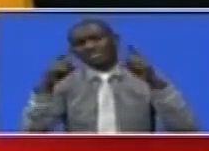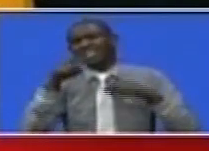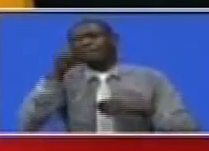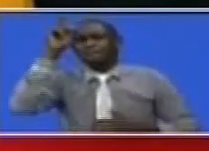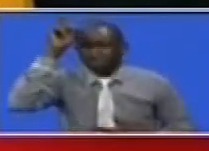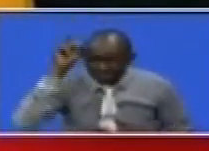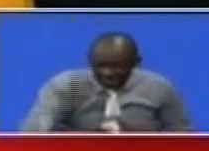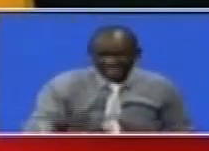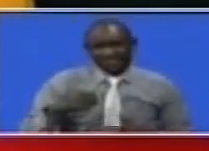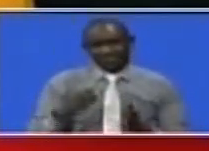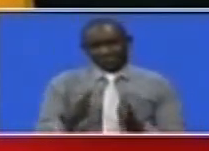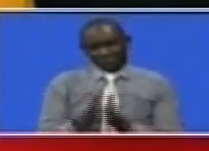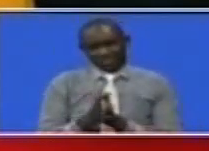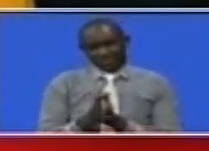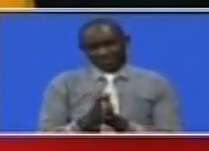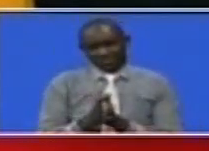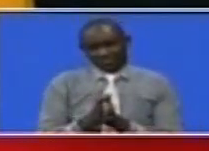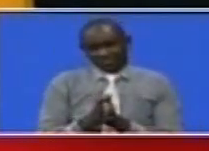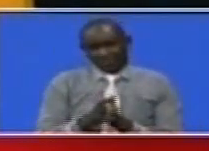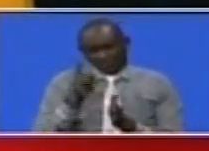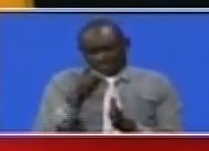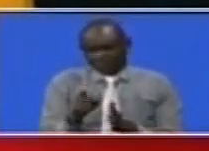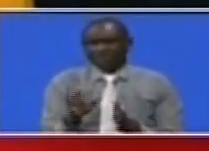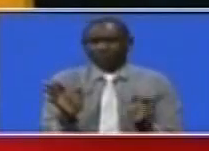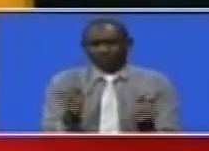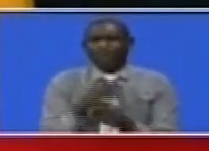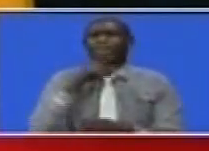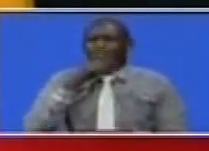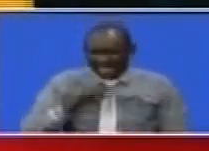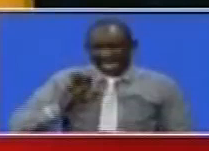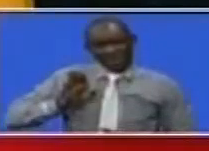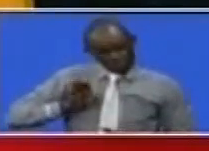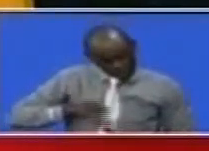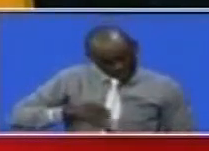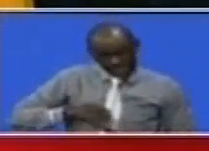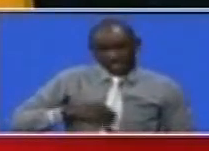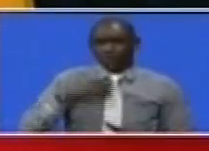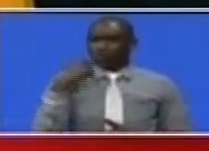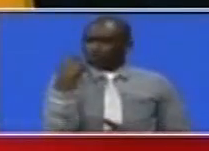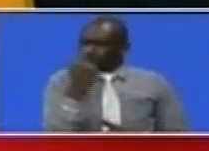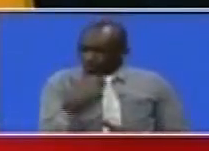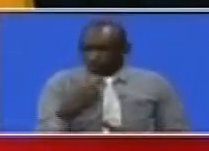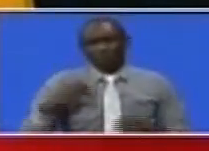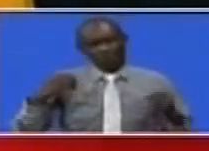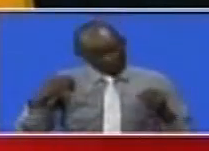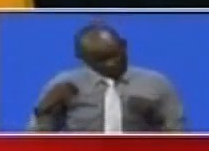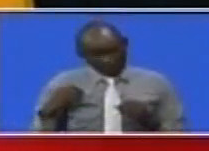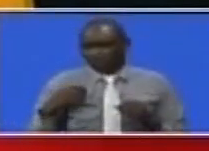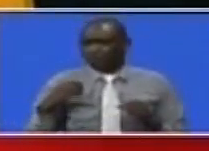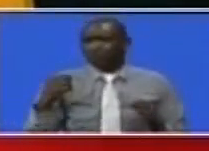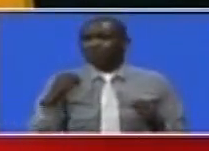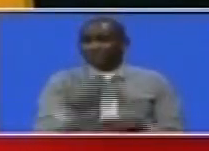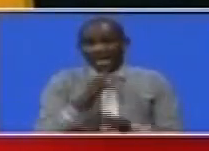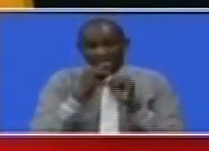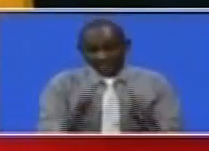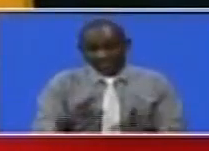must be carried on by men and women who fearlessly